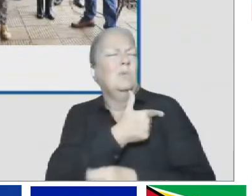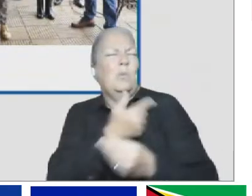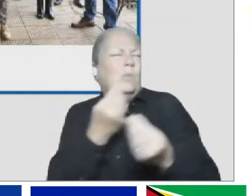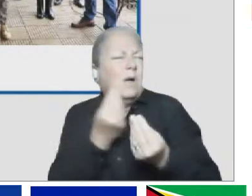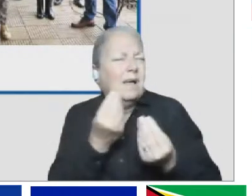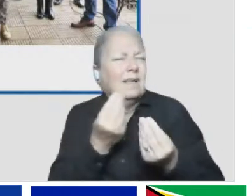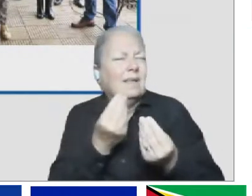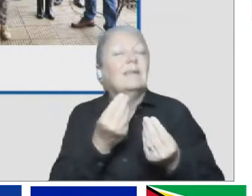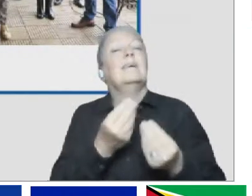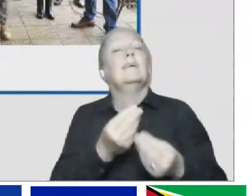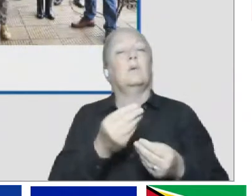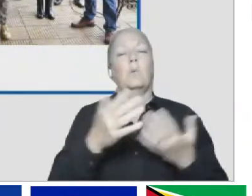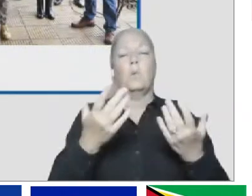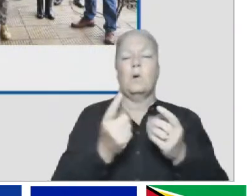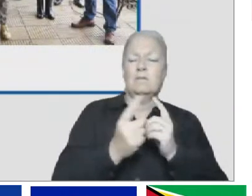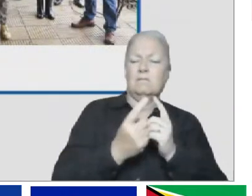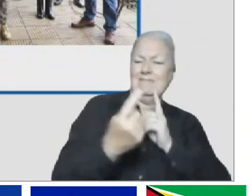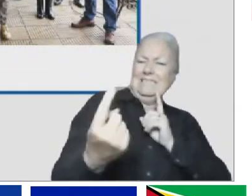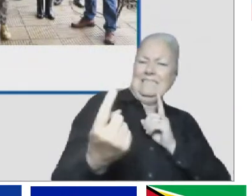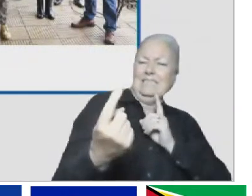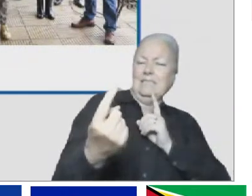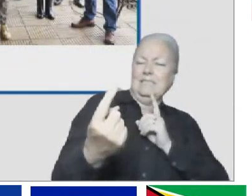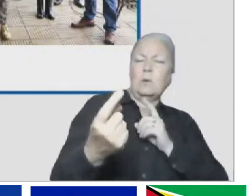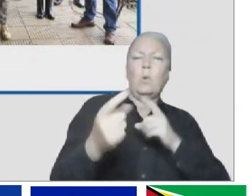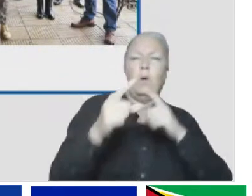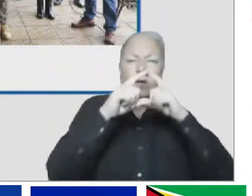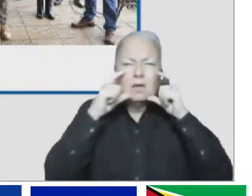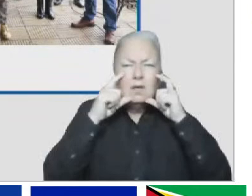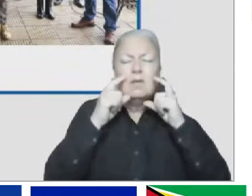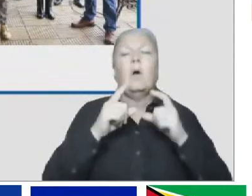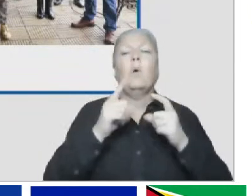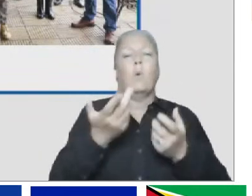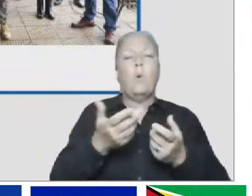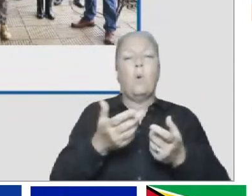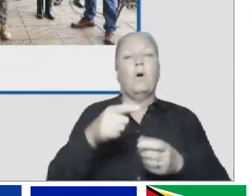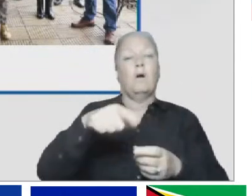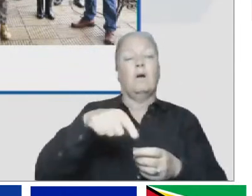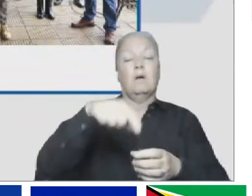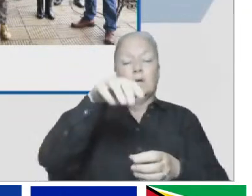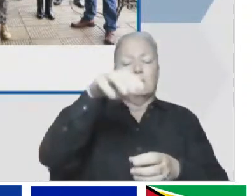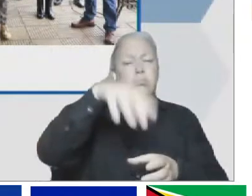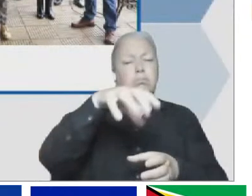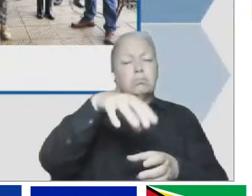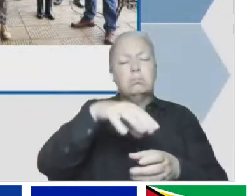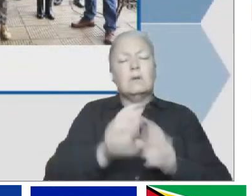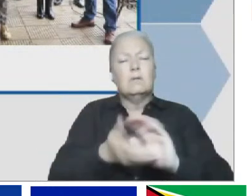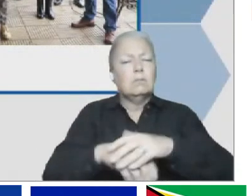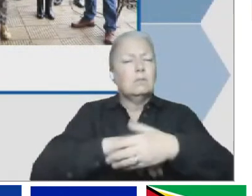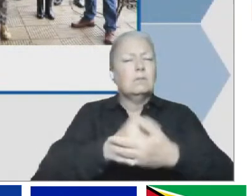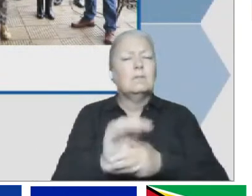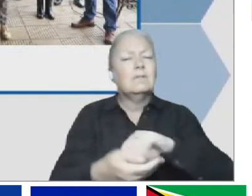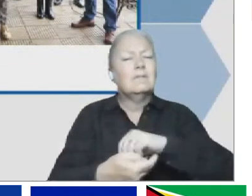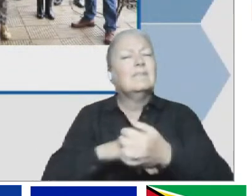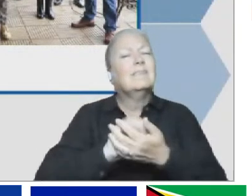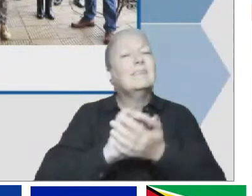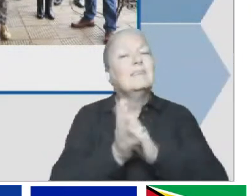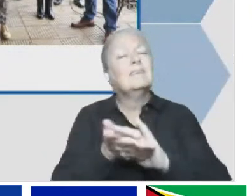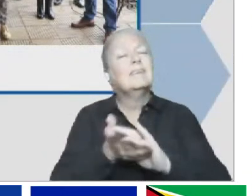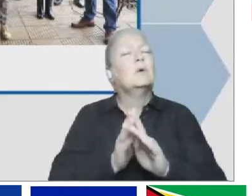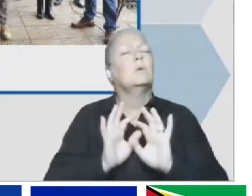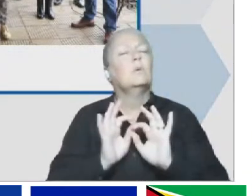wearing a mask, washing hands, etc. So there were a lot of health crews